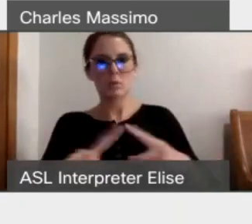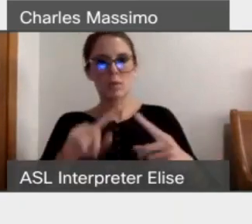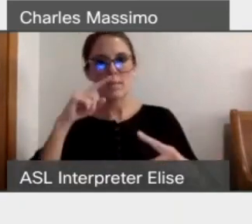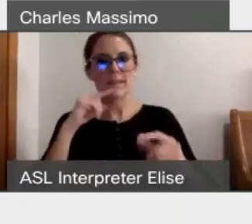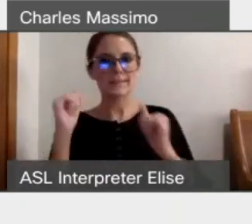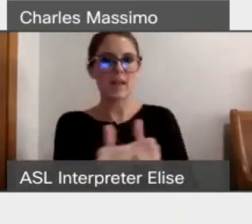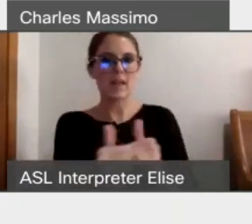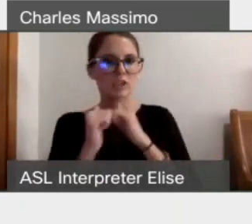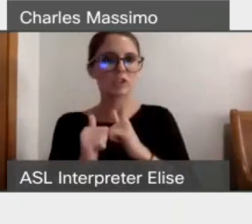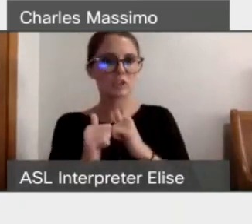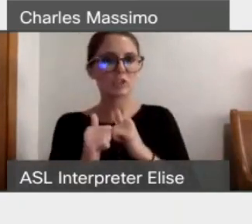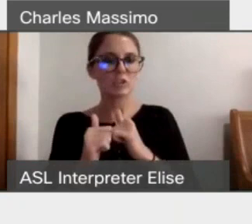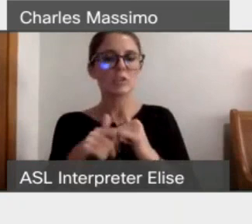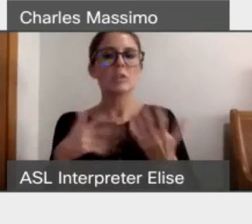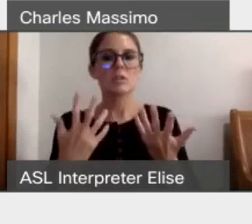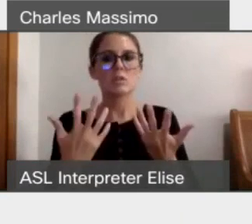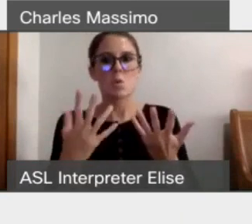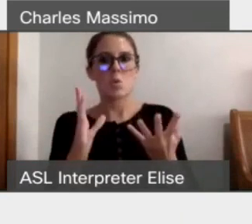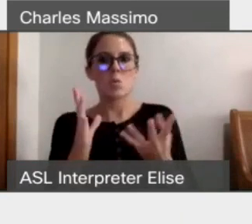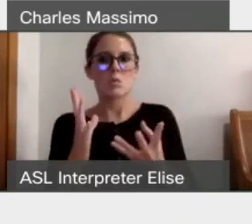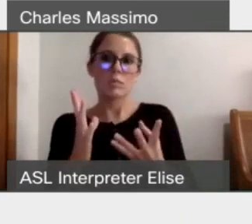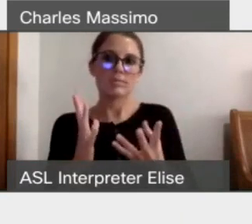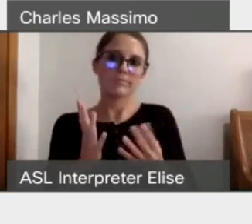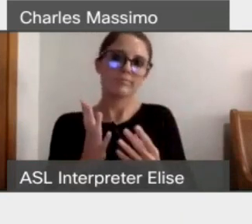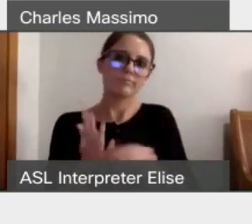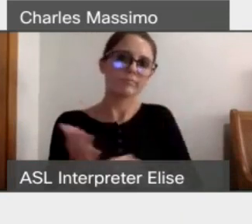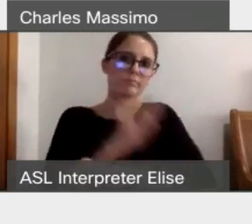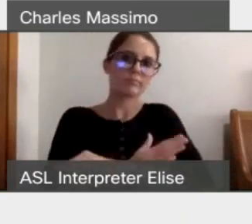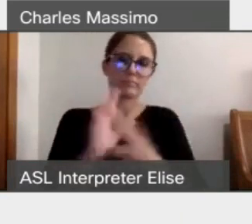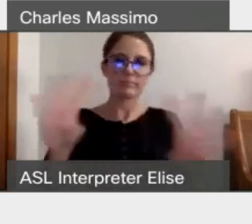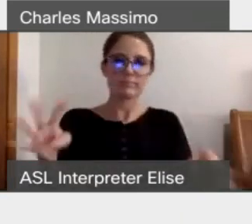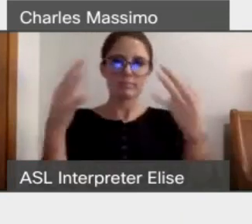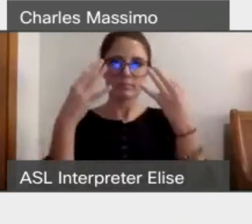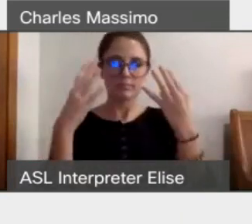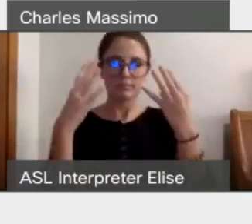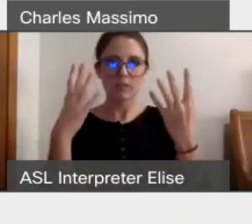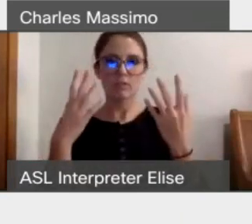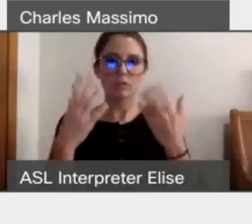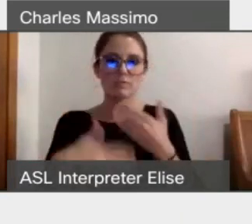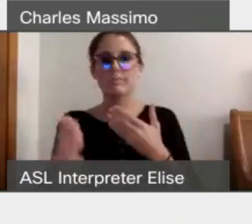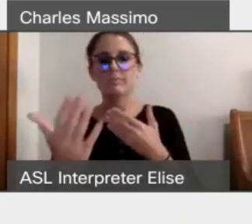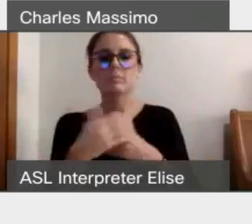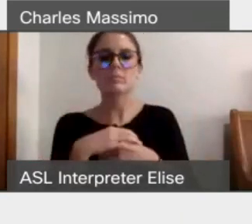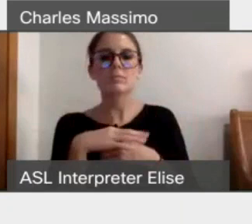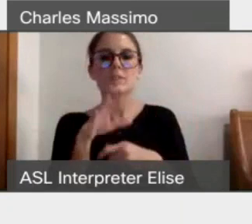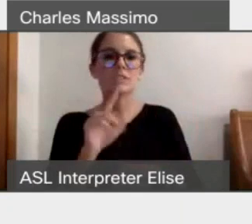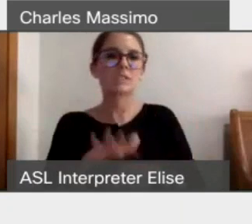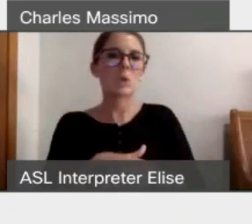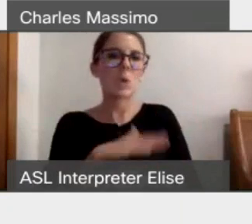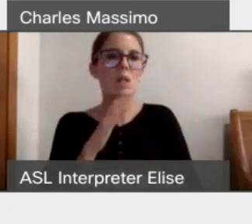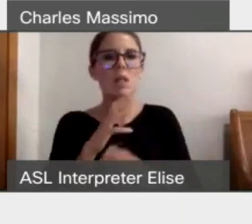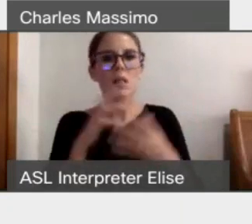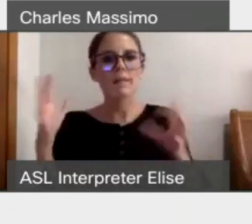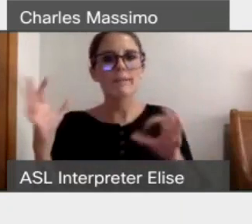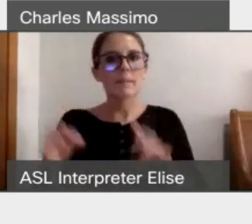build some attention from there. I think we, as Patrick said, let's do it slow. A lot of input